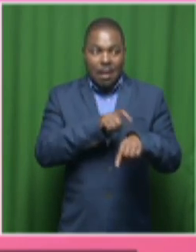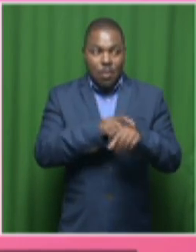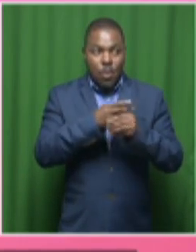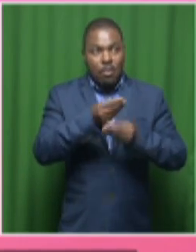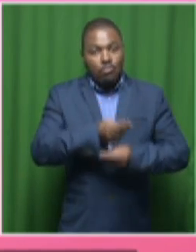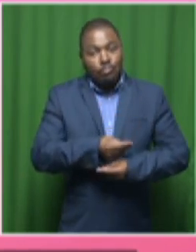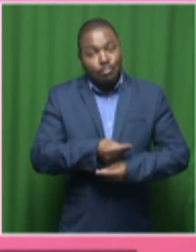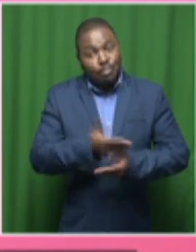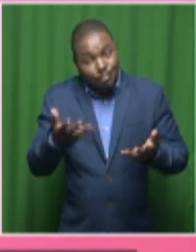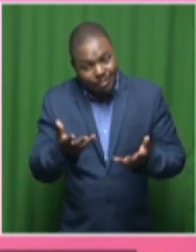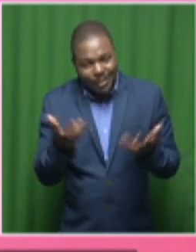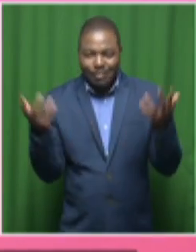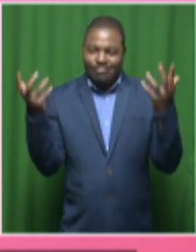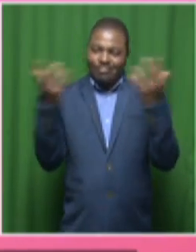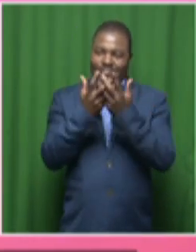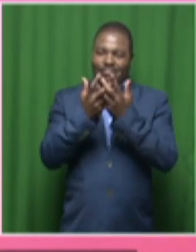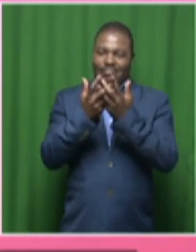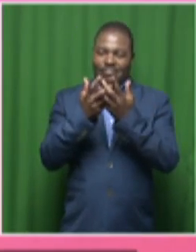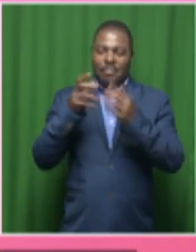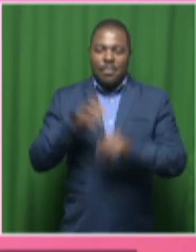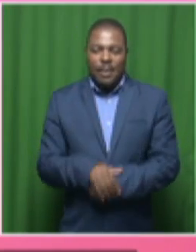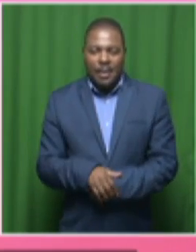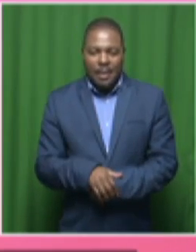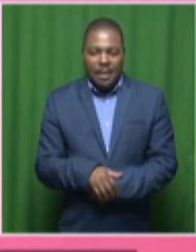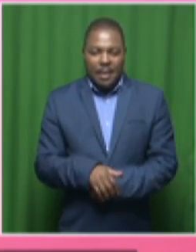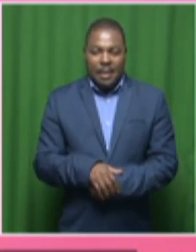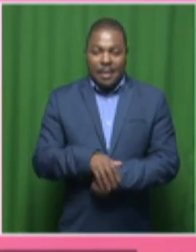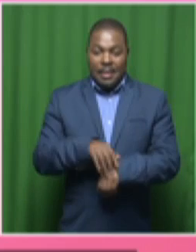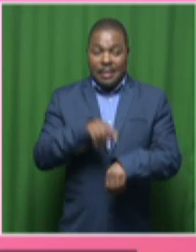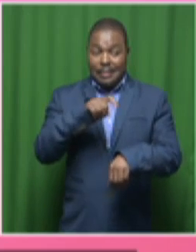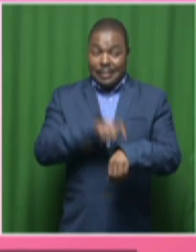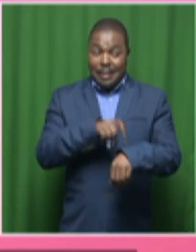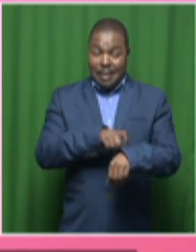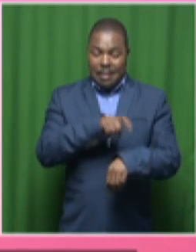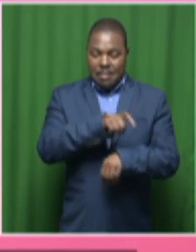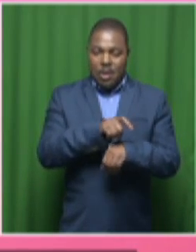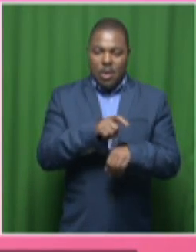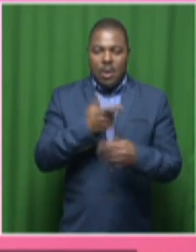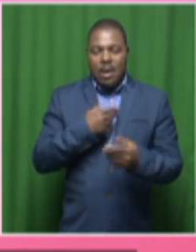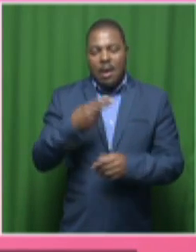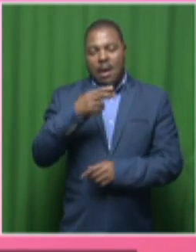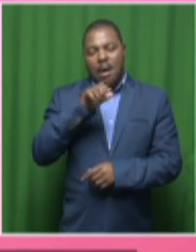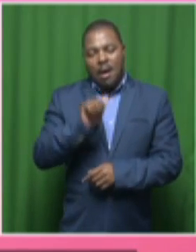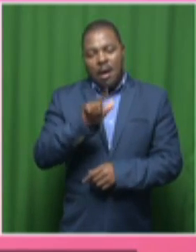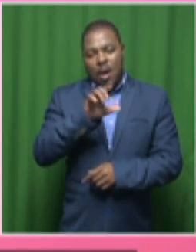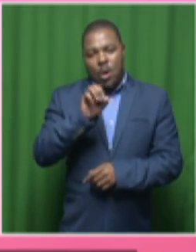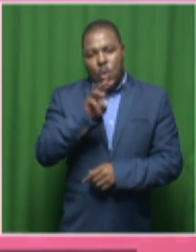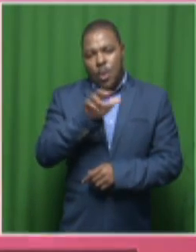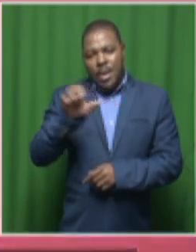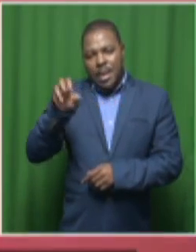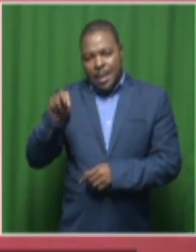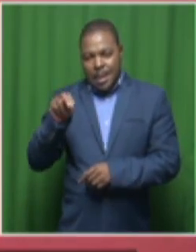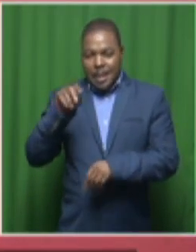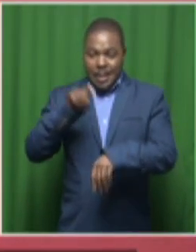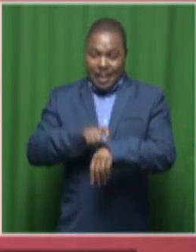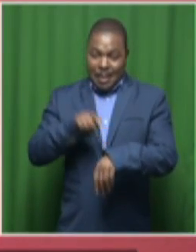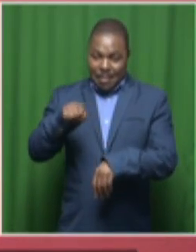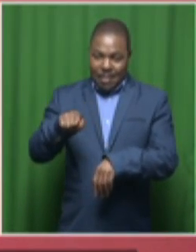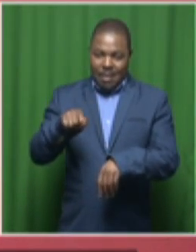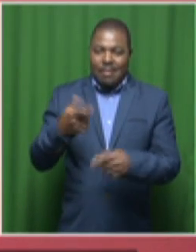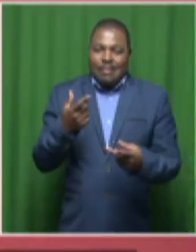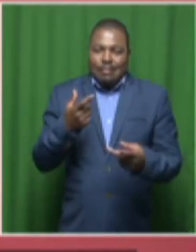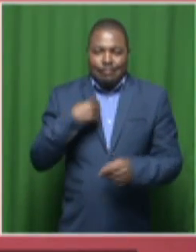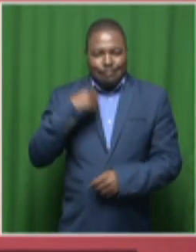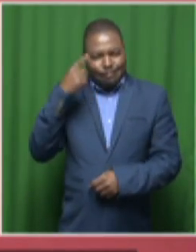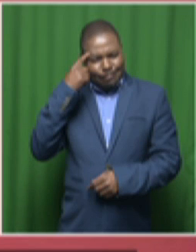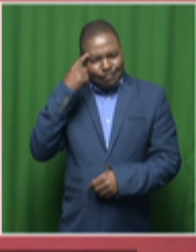know. Yeah, around the time of the drop, it was Halloween time. So it just like, it only makes sense for